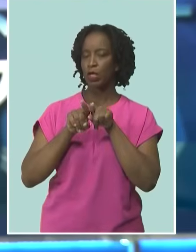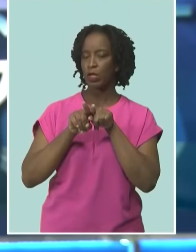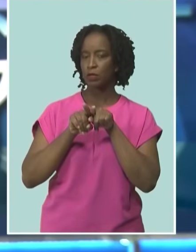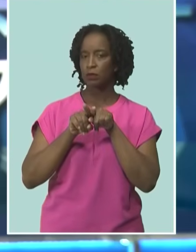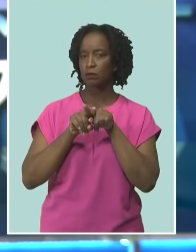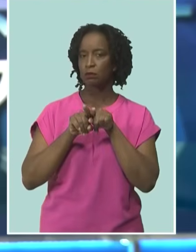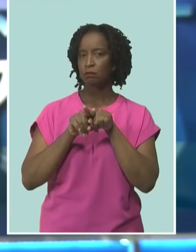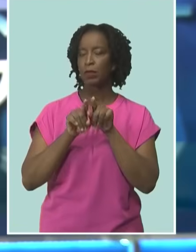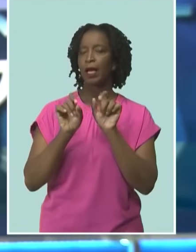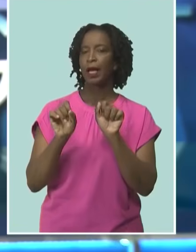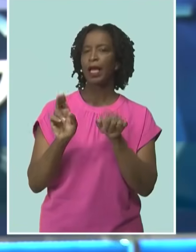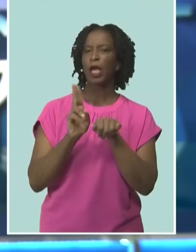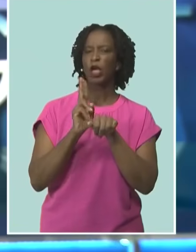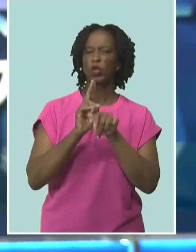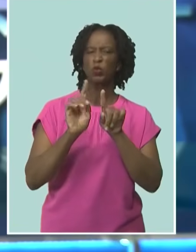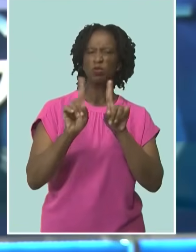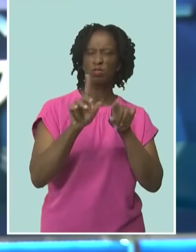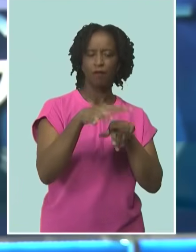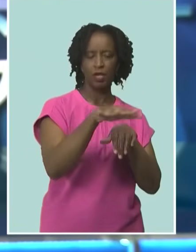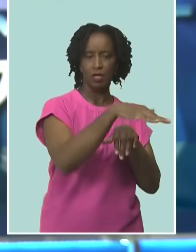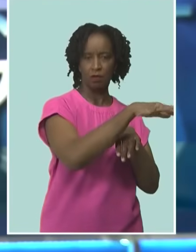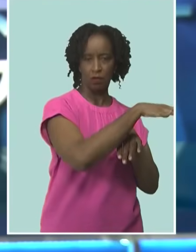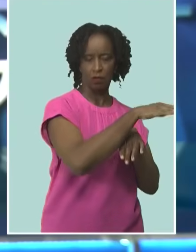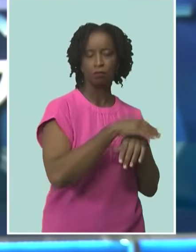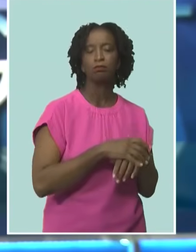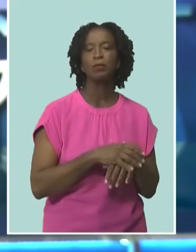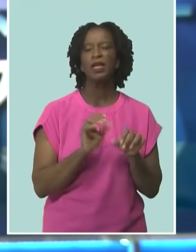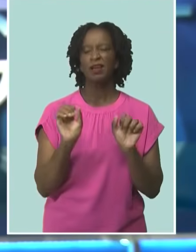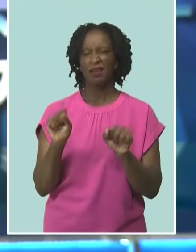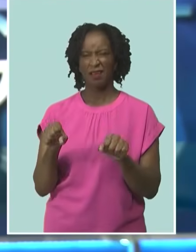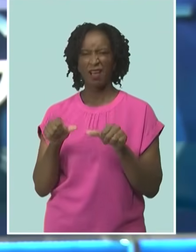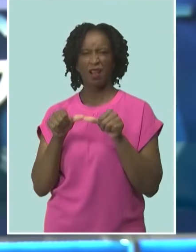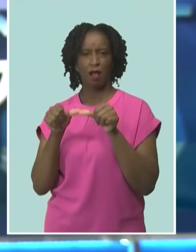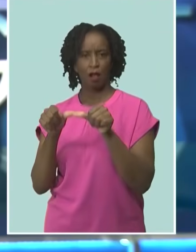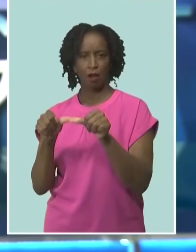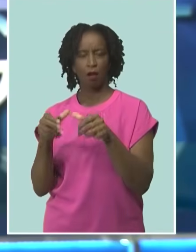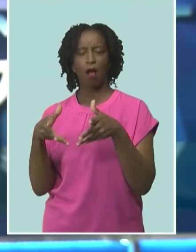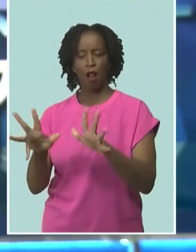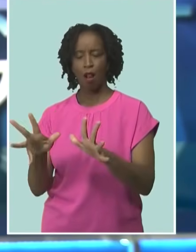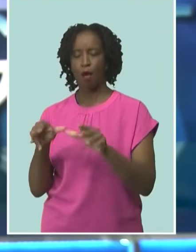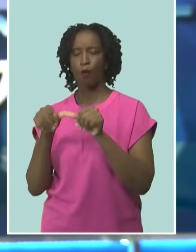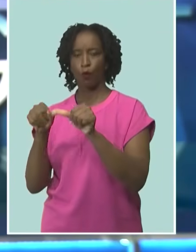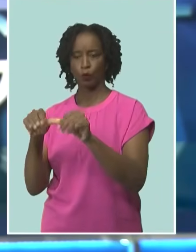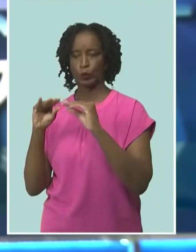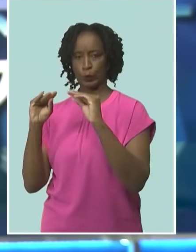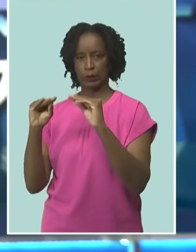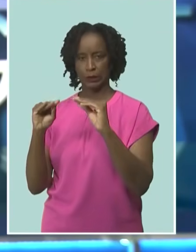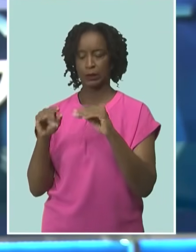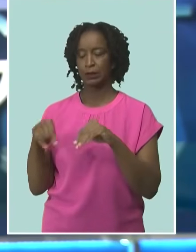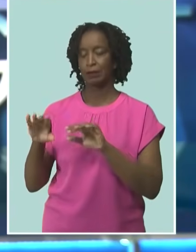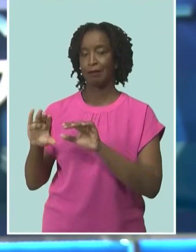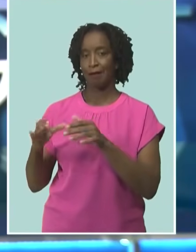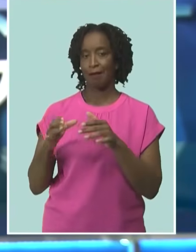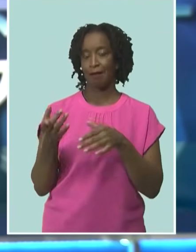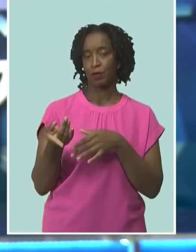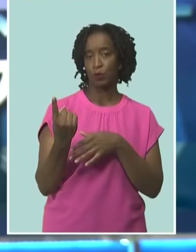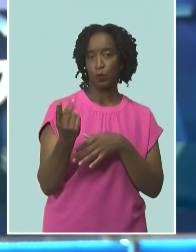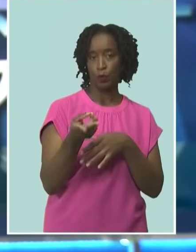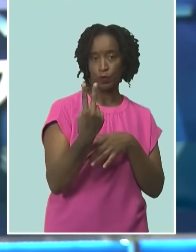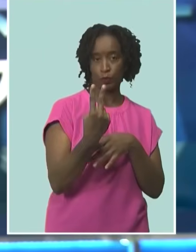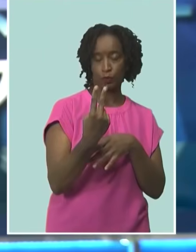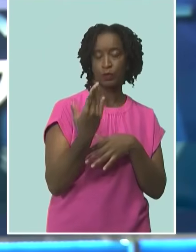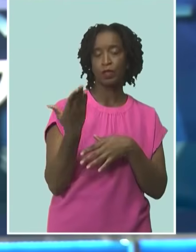of alternative locations to ensure minimal disruption to teaching and learning. Classes 1 and 2 will be temporarily housed at